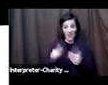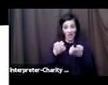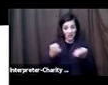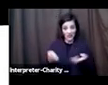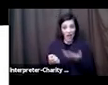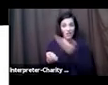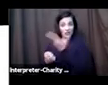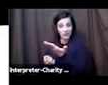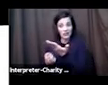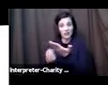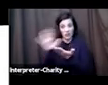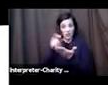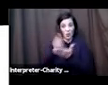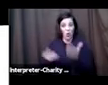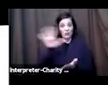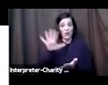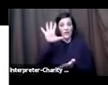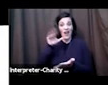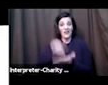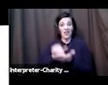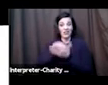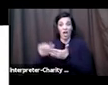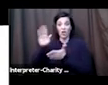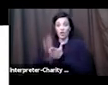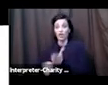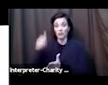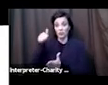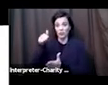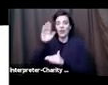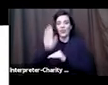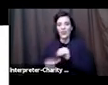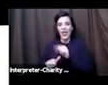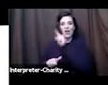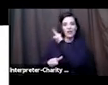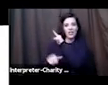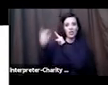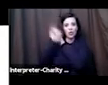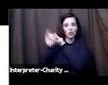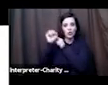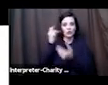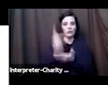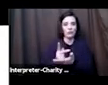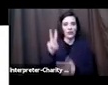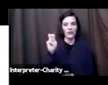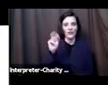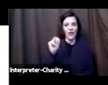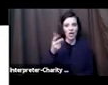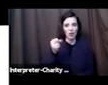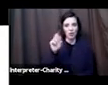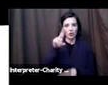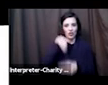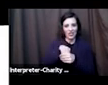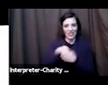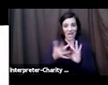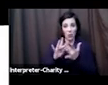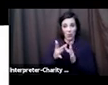was about $5,000 cheaper than the device from the vendor that they were trying to say was in-network. And I just